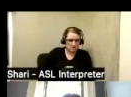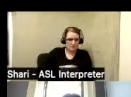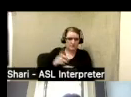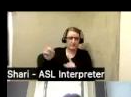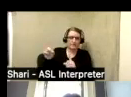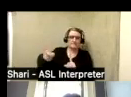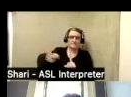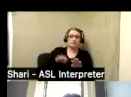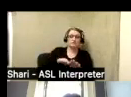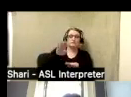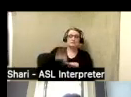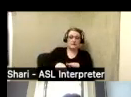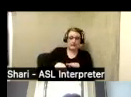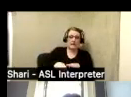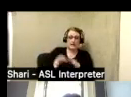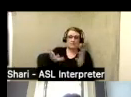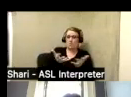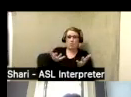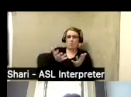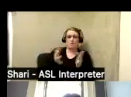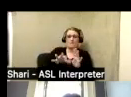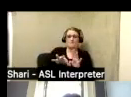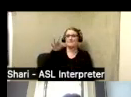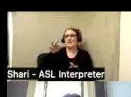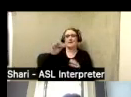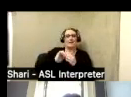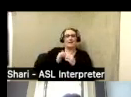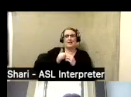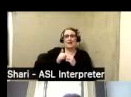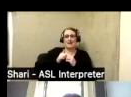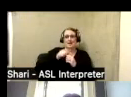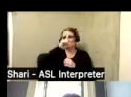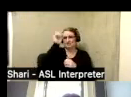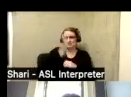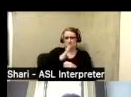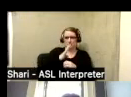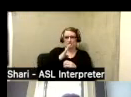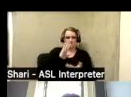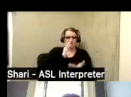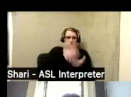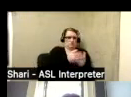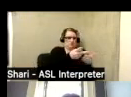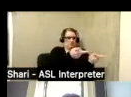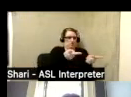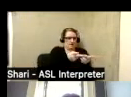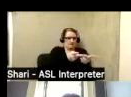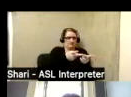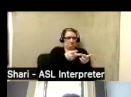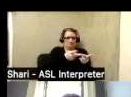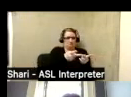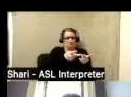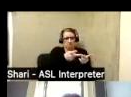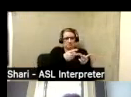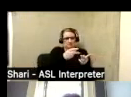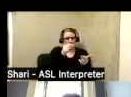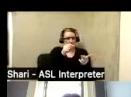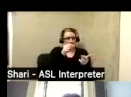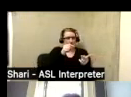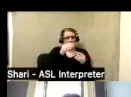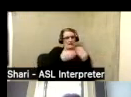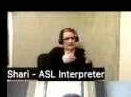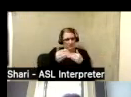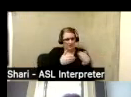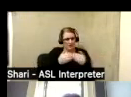"The first step consists of finding the means for the schizophrenic to be somewhere, even slightly so, even